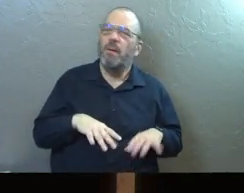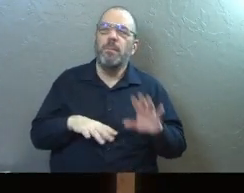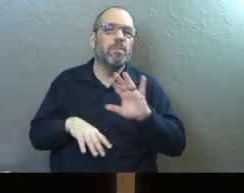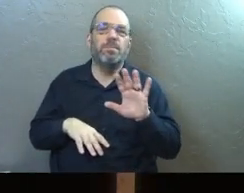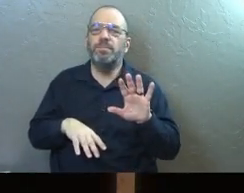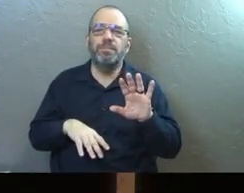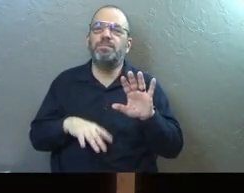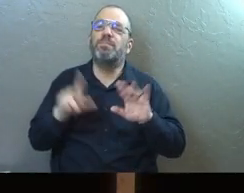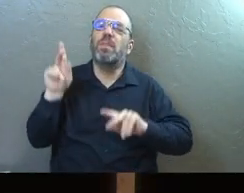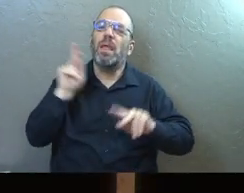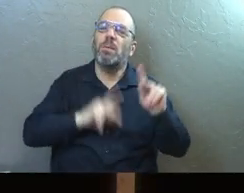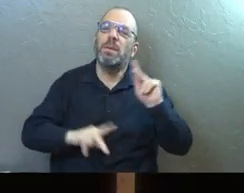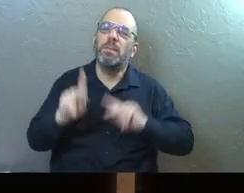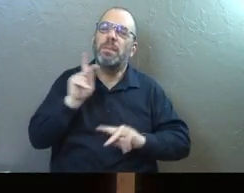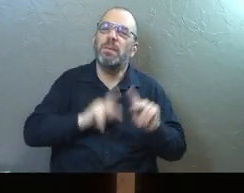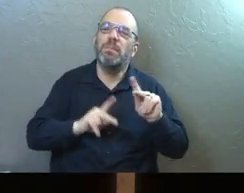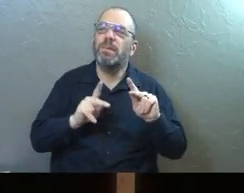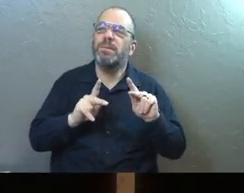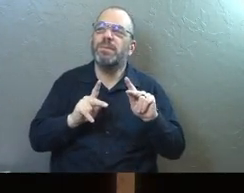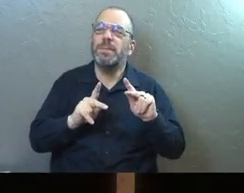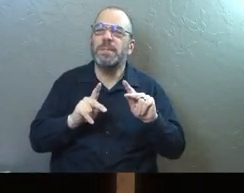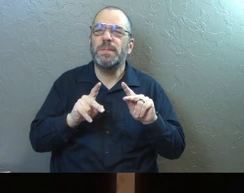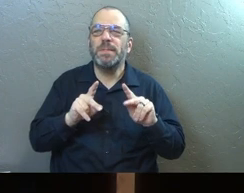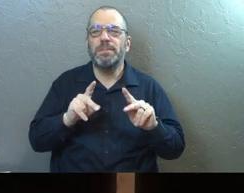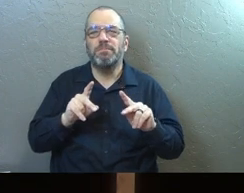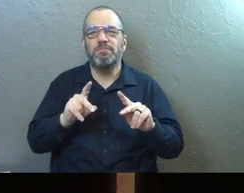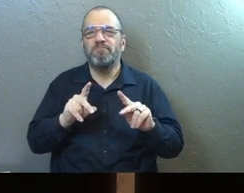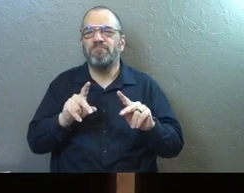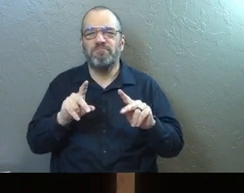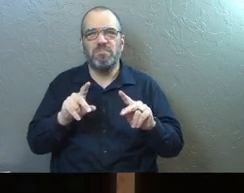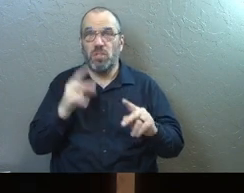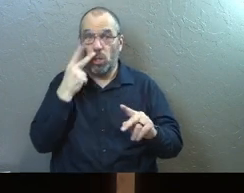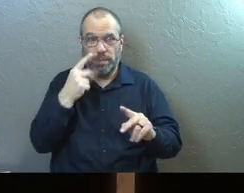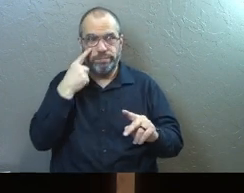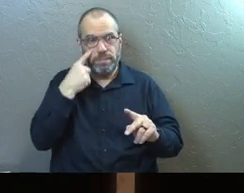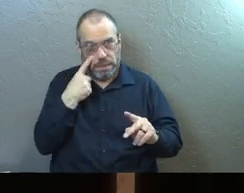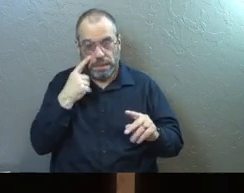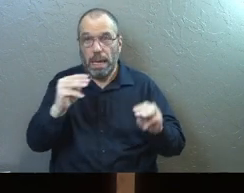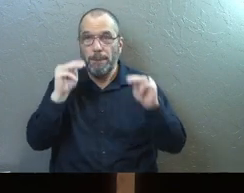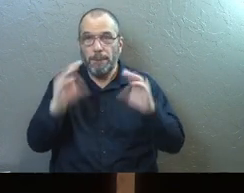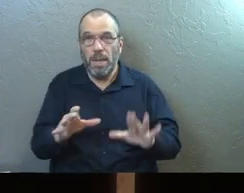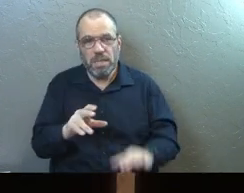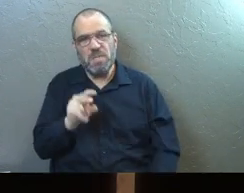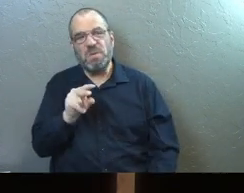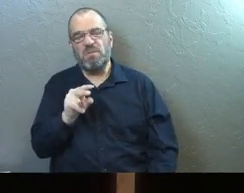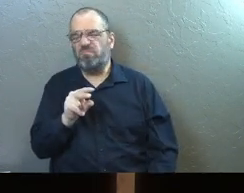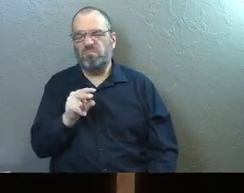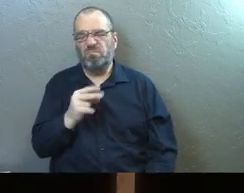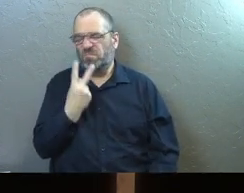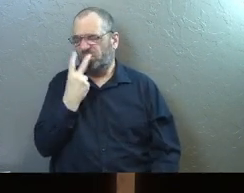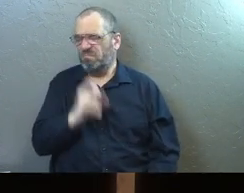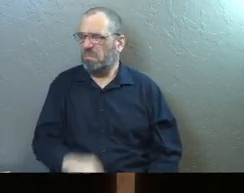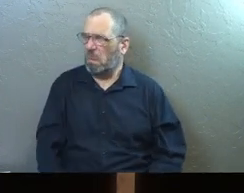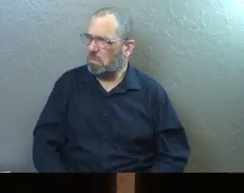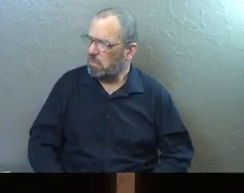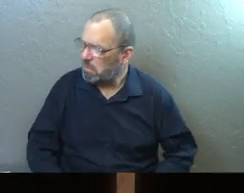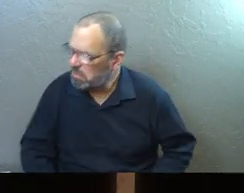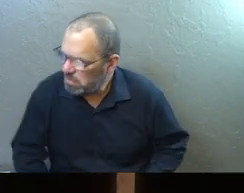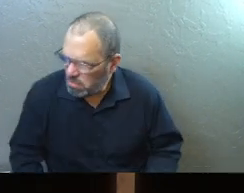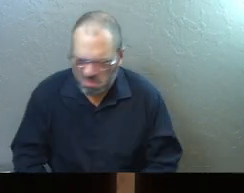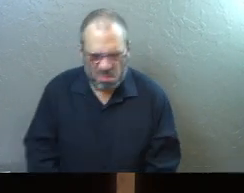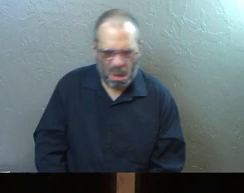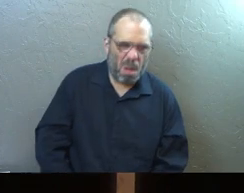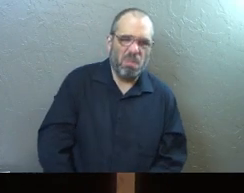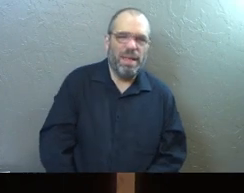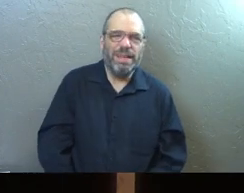There will always be people who can stare a miracle dead in the face and not believe it.